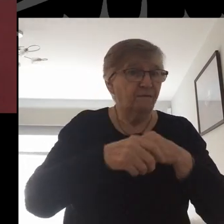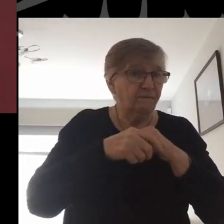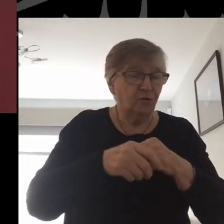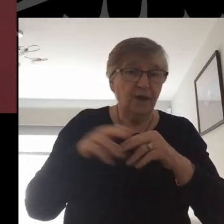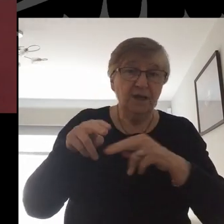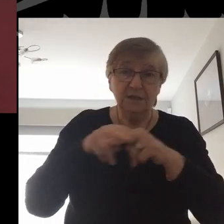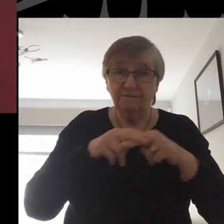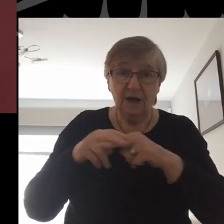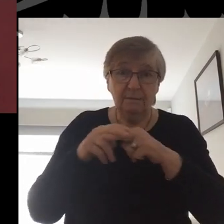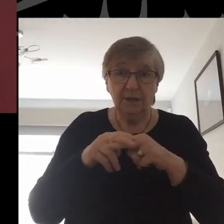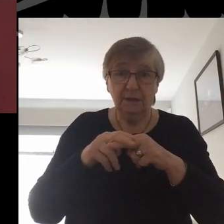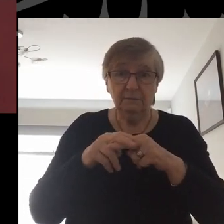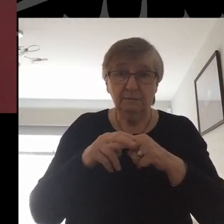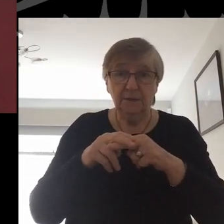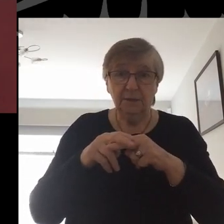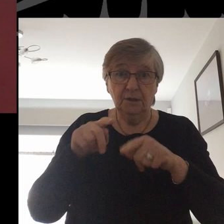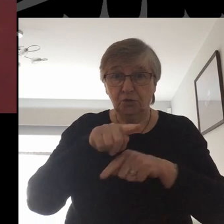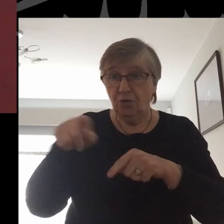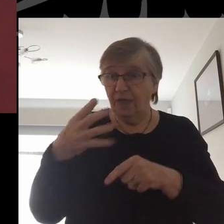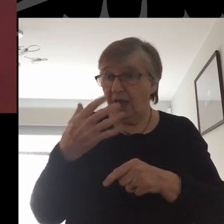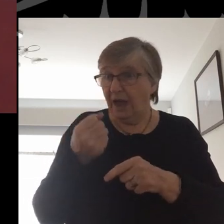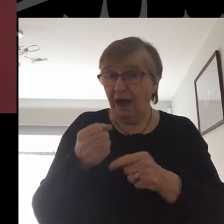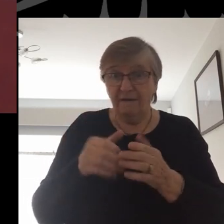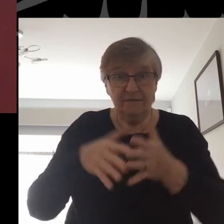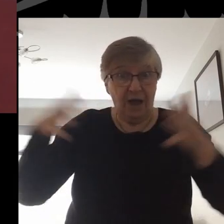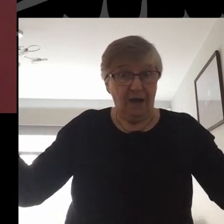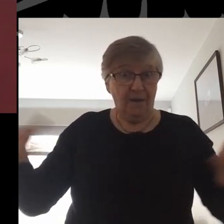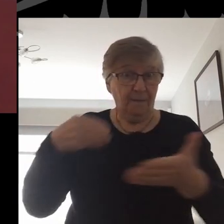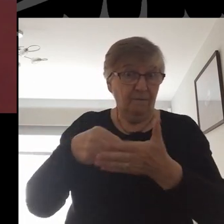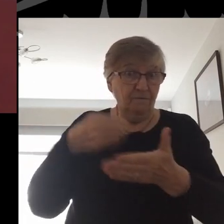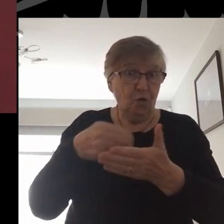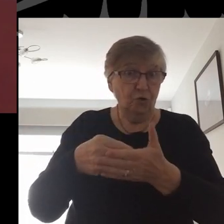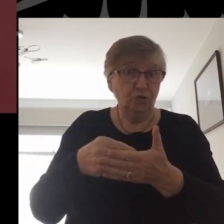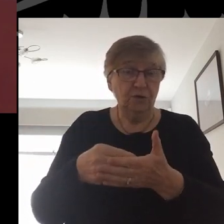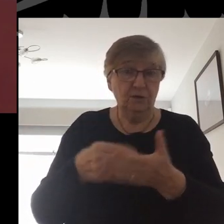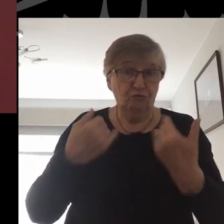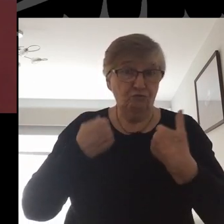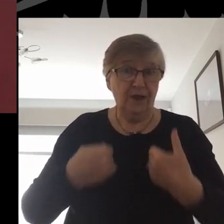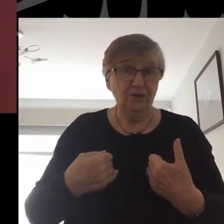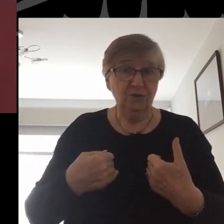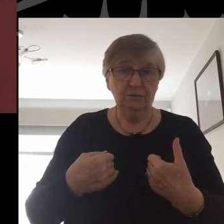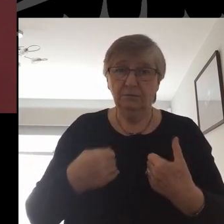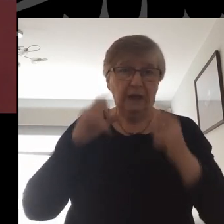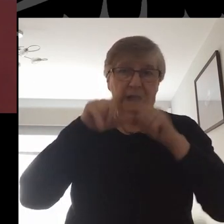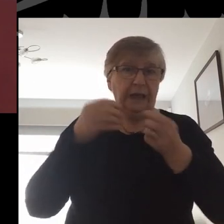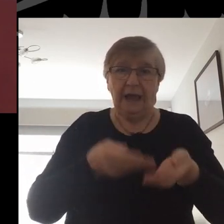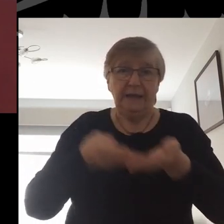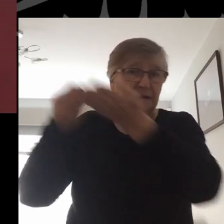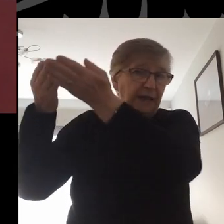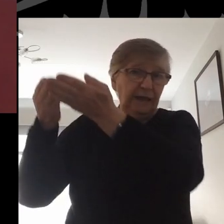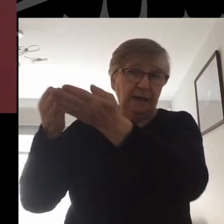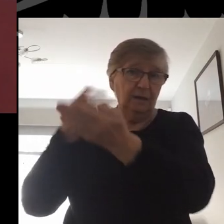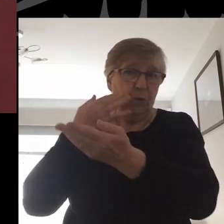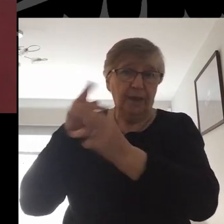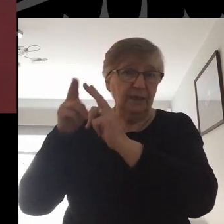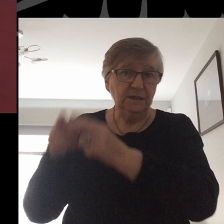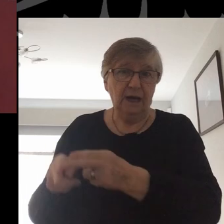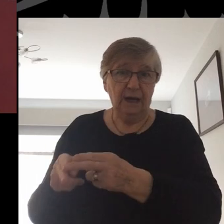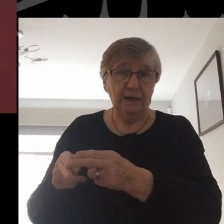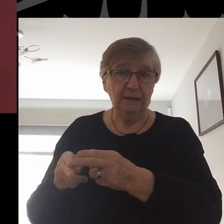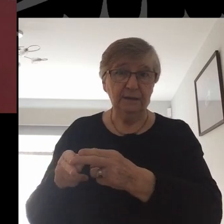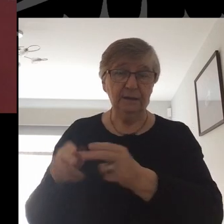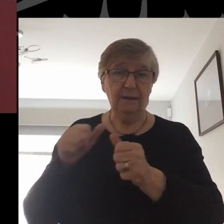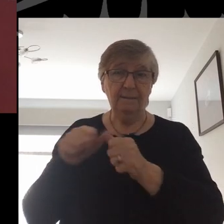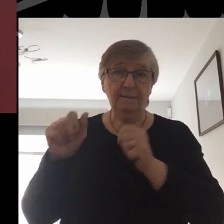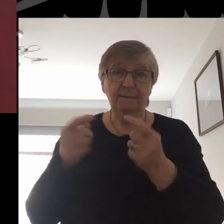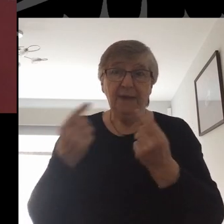Do they have a vast fortune? Well, they won't be able to take it with them. Our best thing we can do for our family is not to make sure that they get